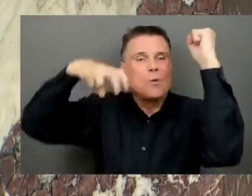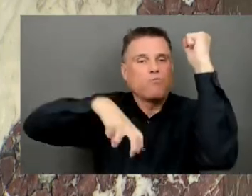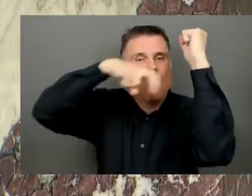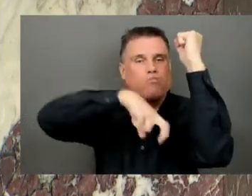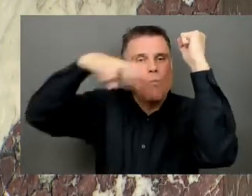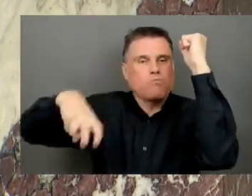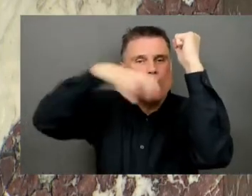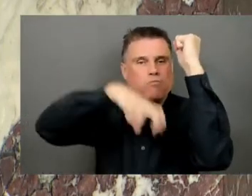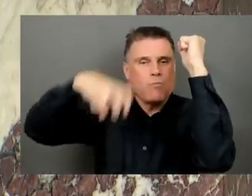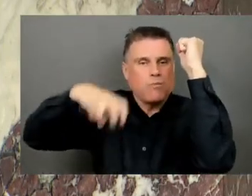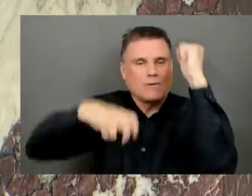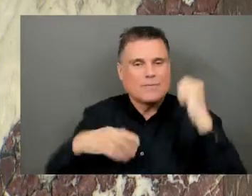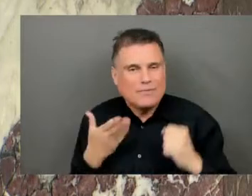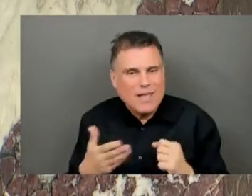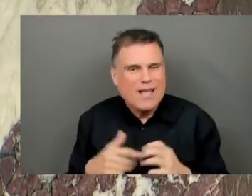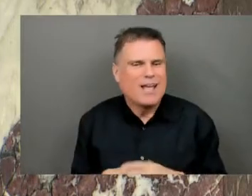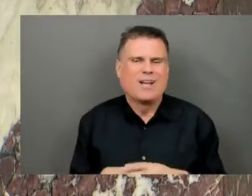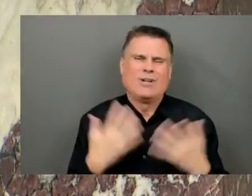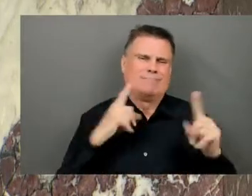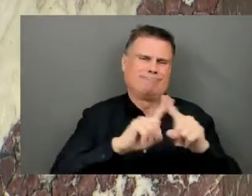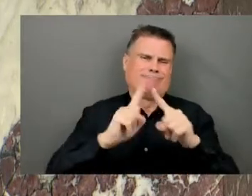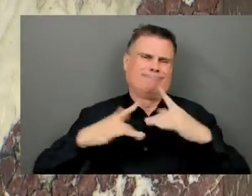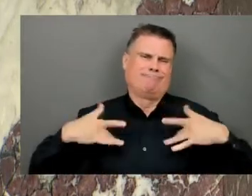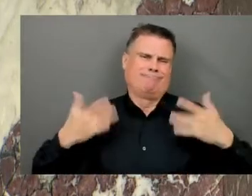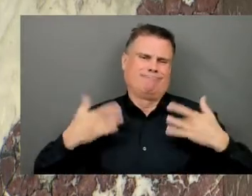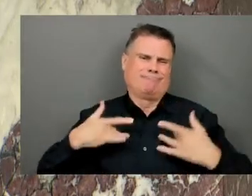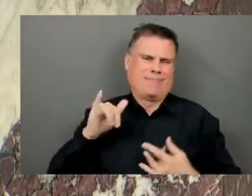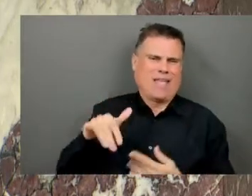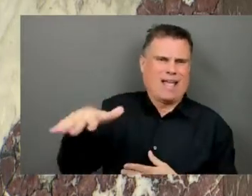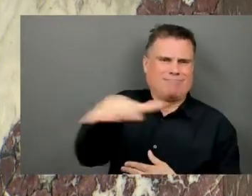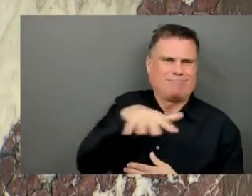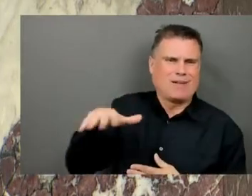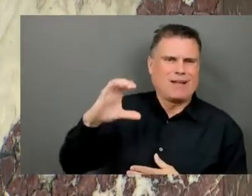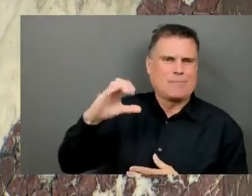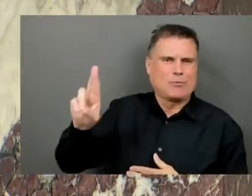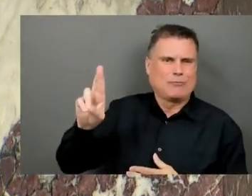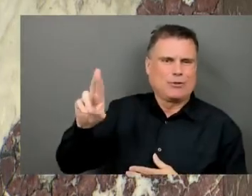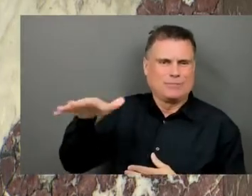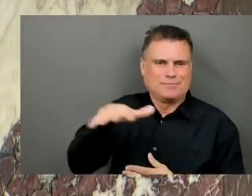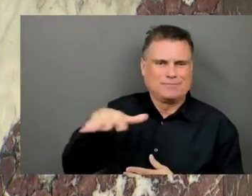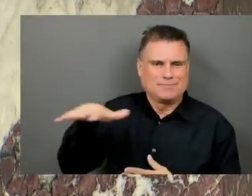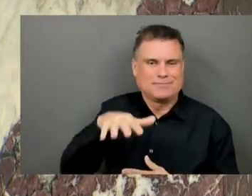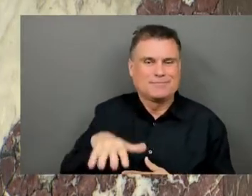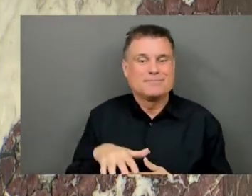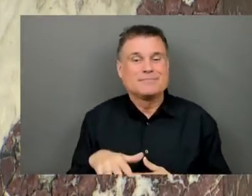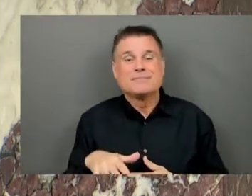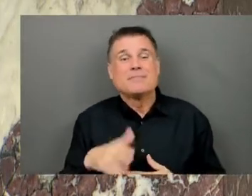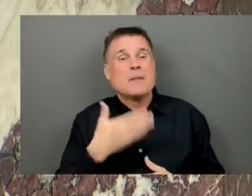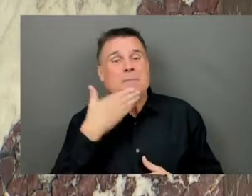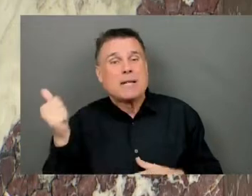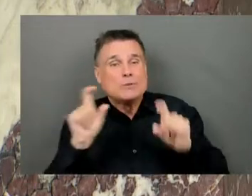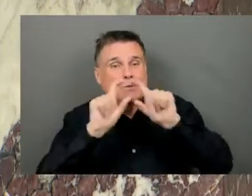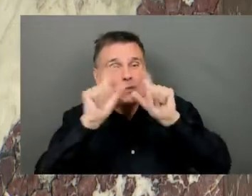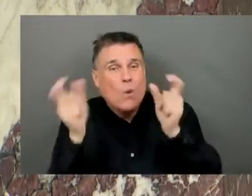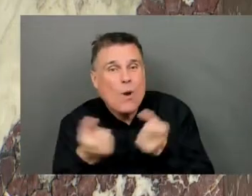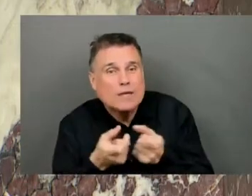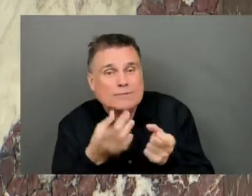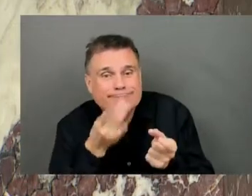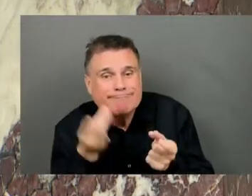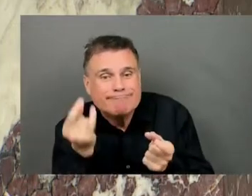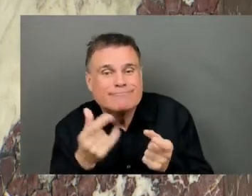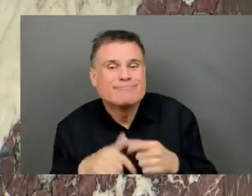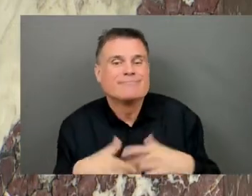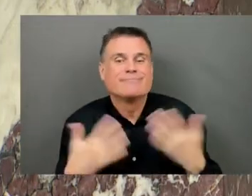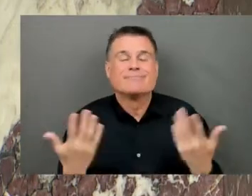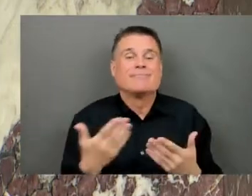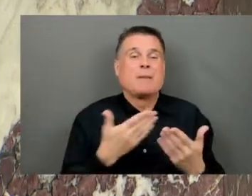games booth, mini donuts from Canada's Best Donuts, face painting with playful spirits and magical faces, the pretzel guy,